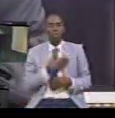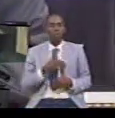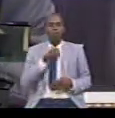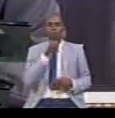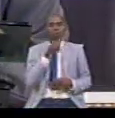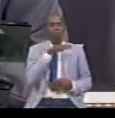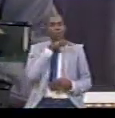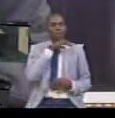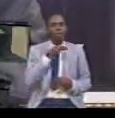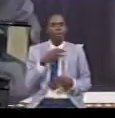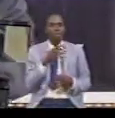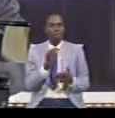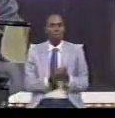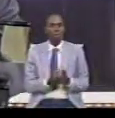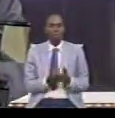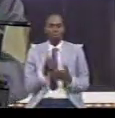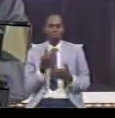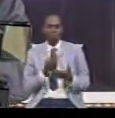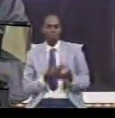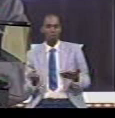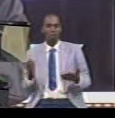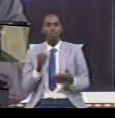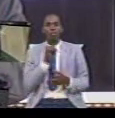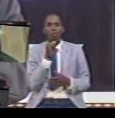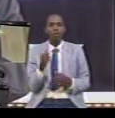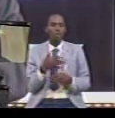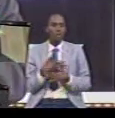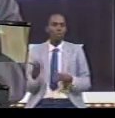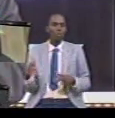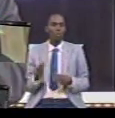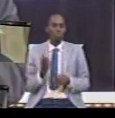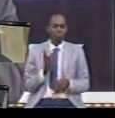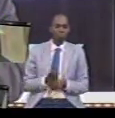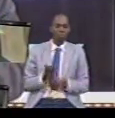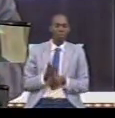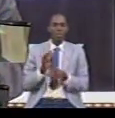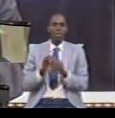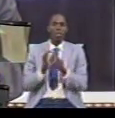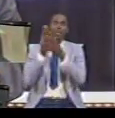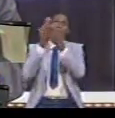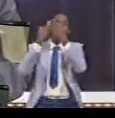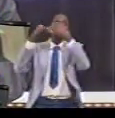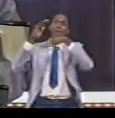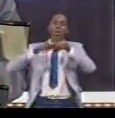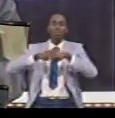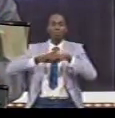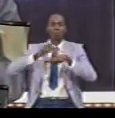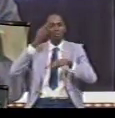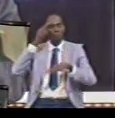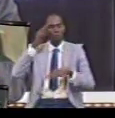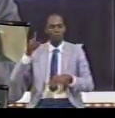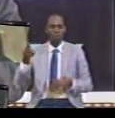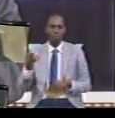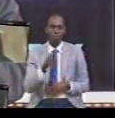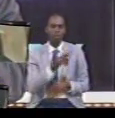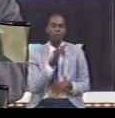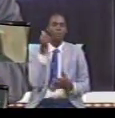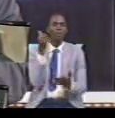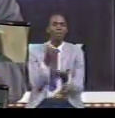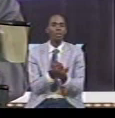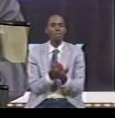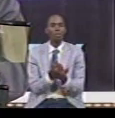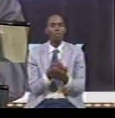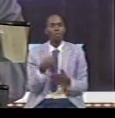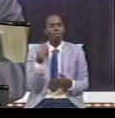undefiled, that fadeth not away, reserved in heaven for you, who